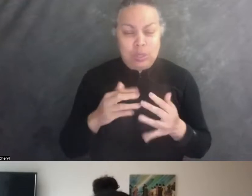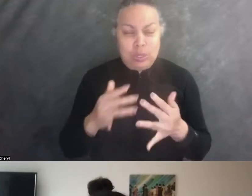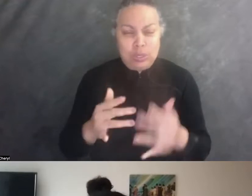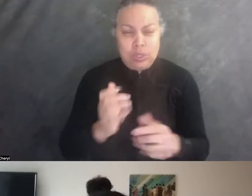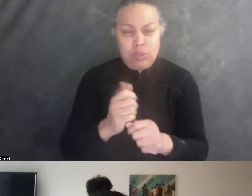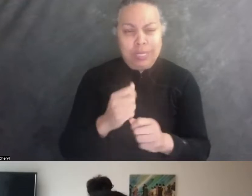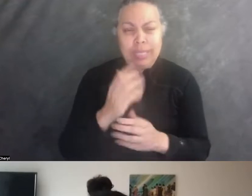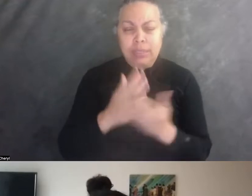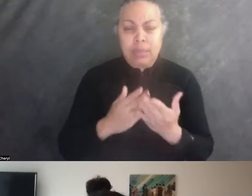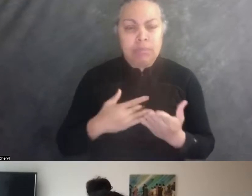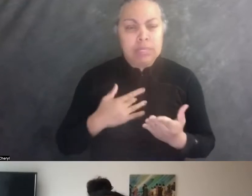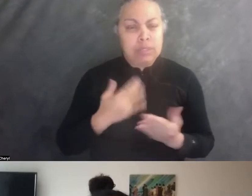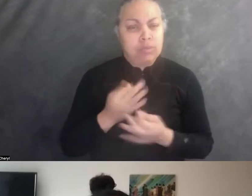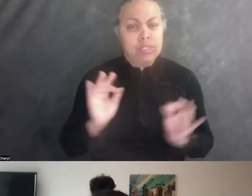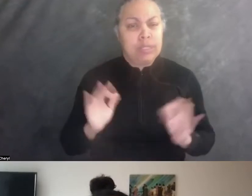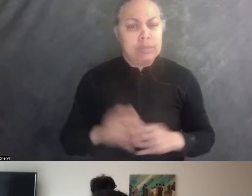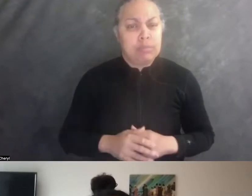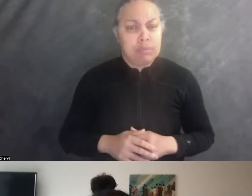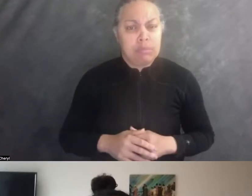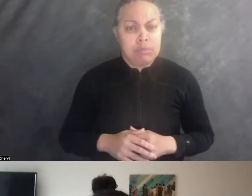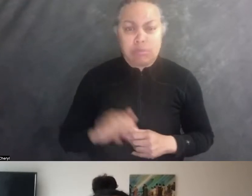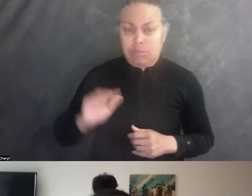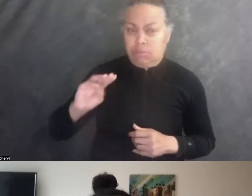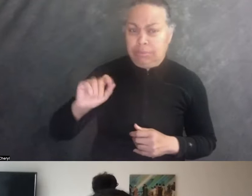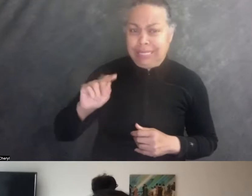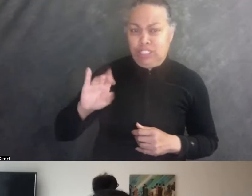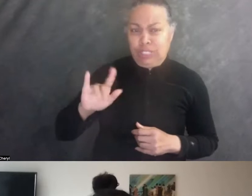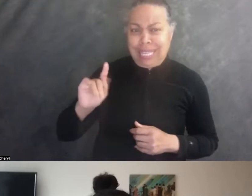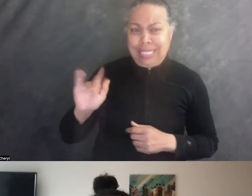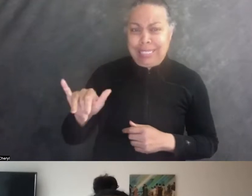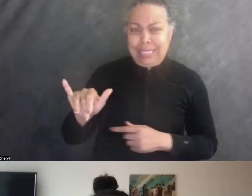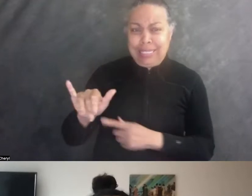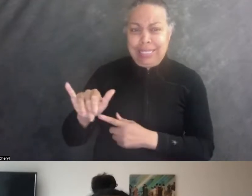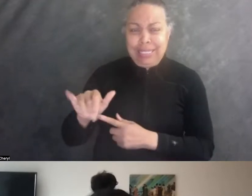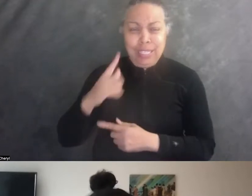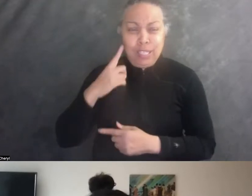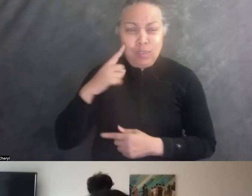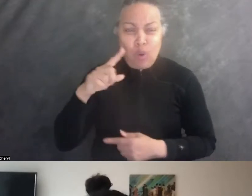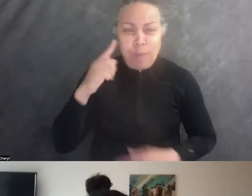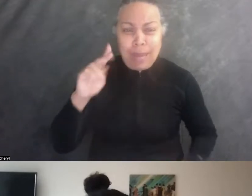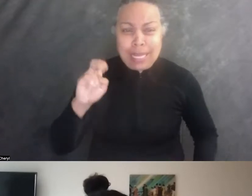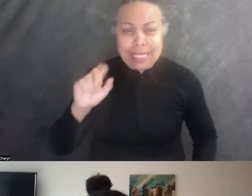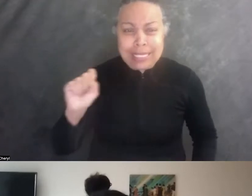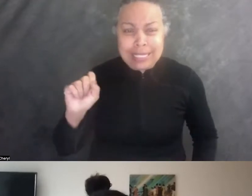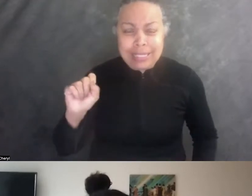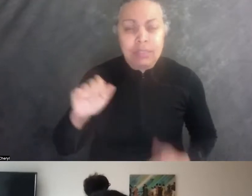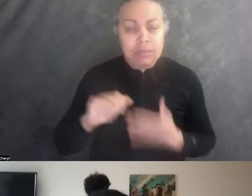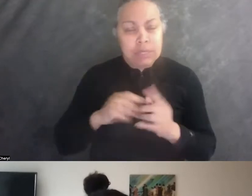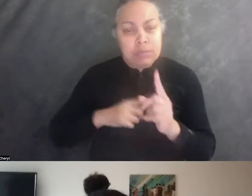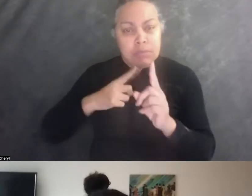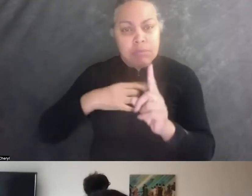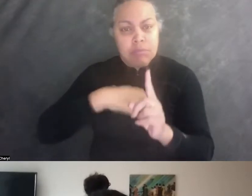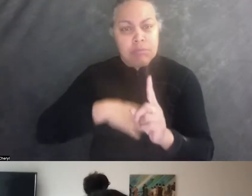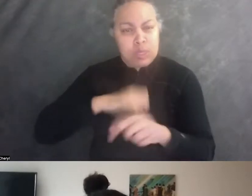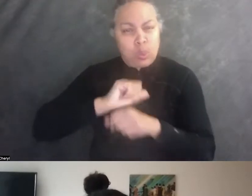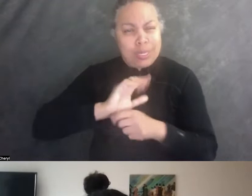of freedom. I think materiality for Blackness is the desire or working towards freedom. I